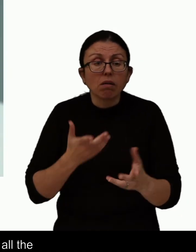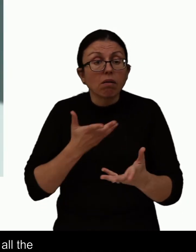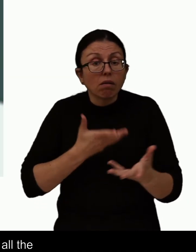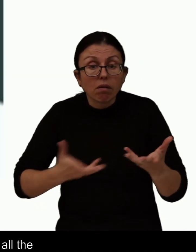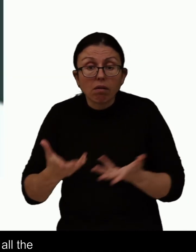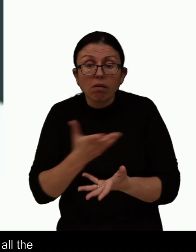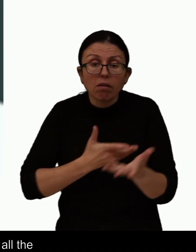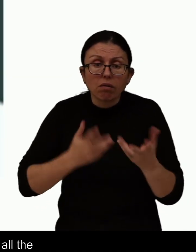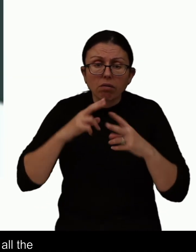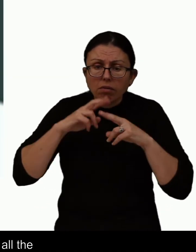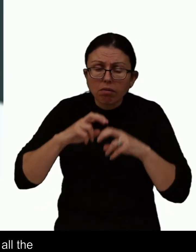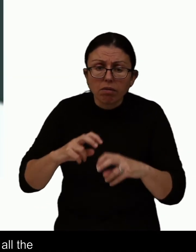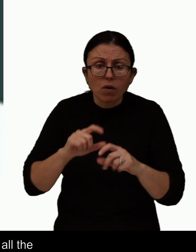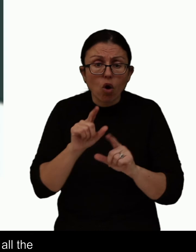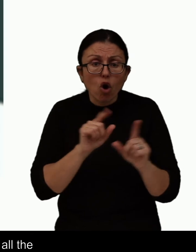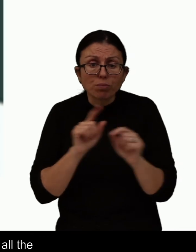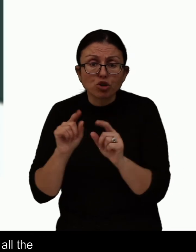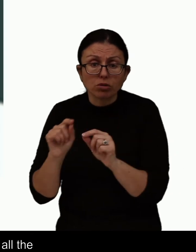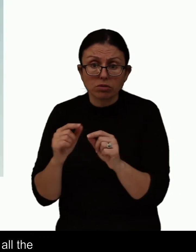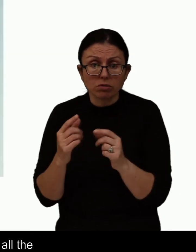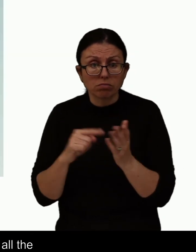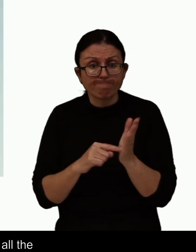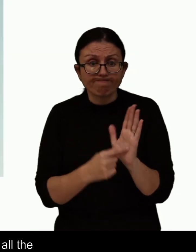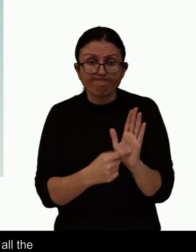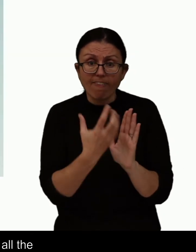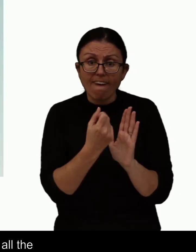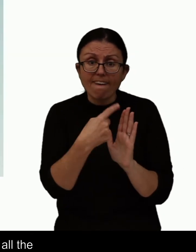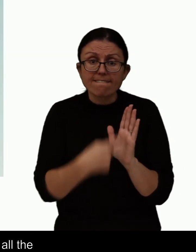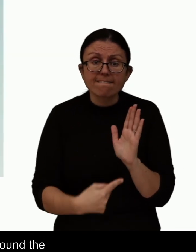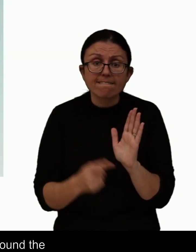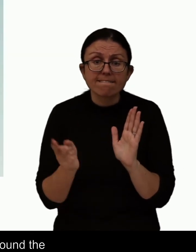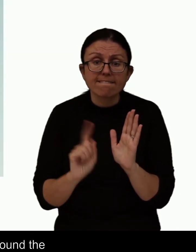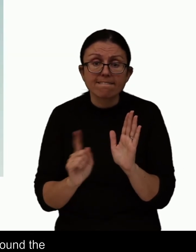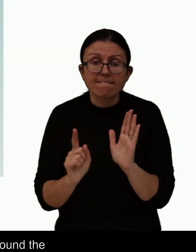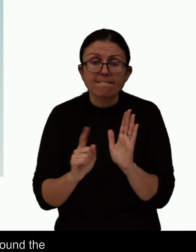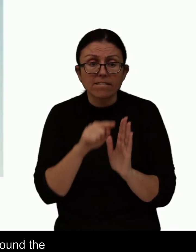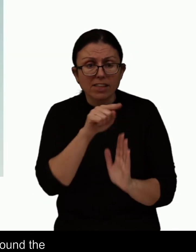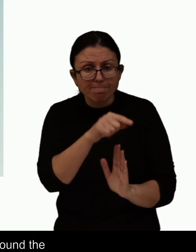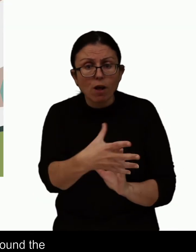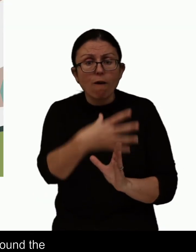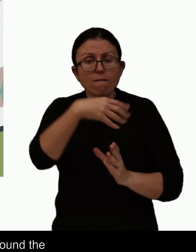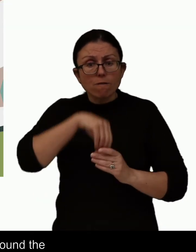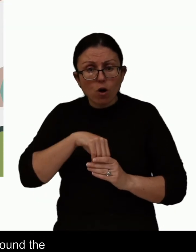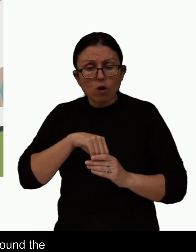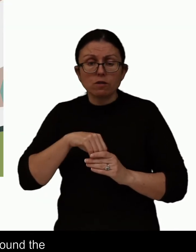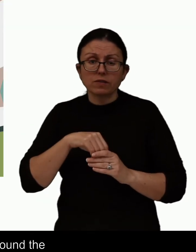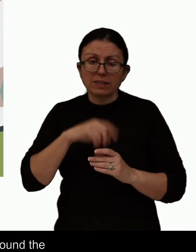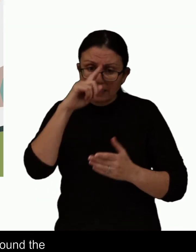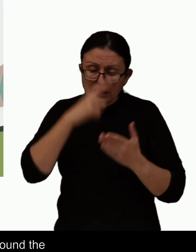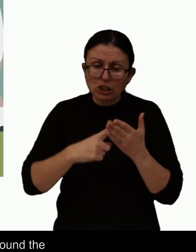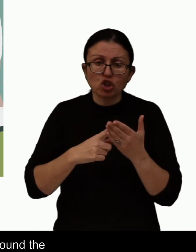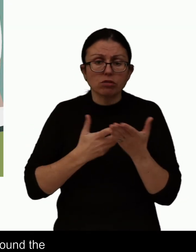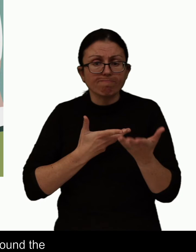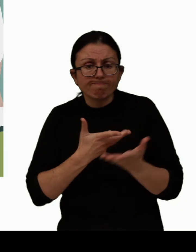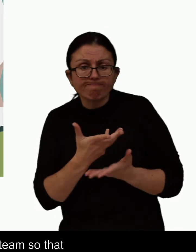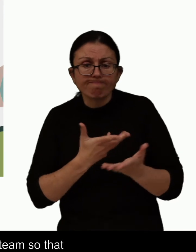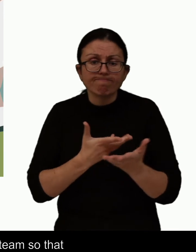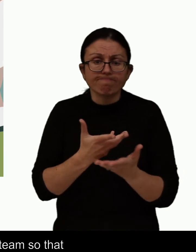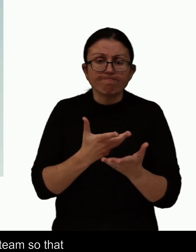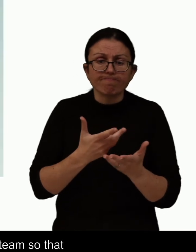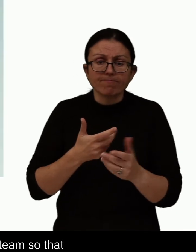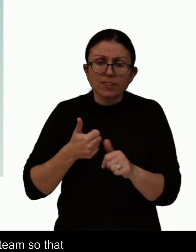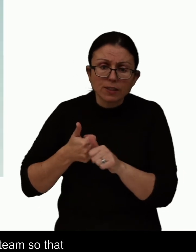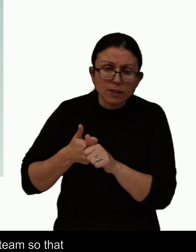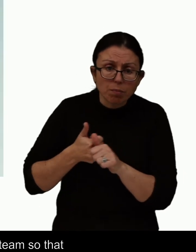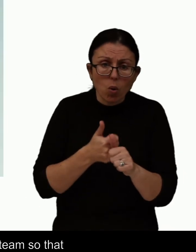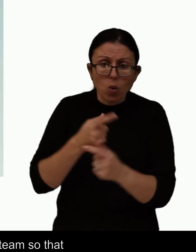Having discussed and explored all the options available to him, Peter's able to be involved in the decision-making around the care and treatment that he receives, with the